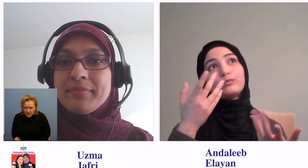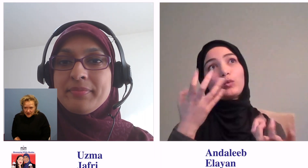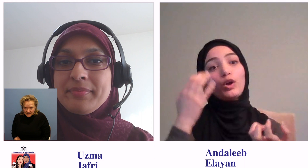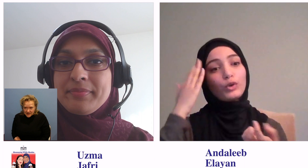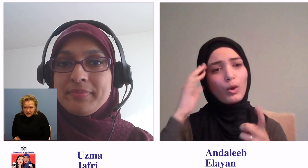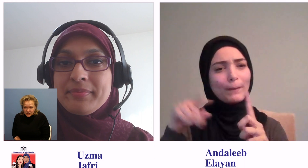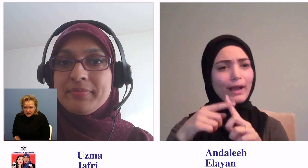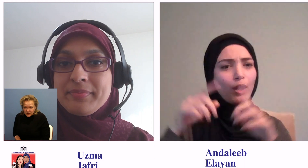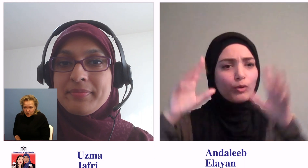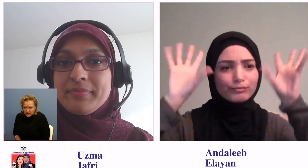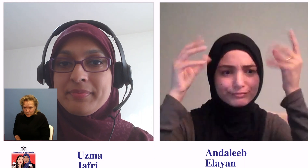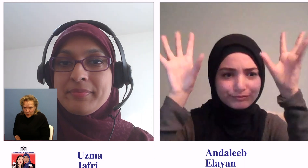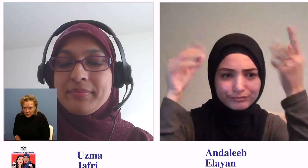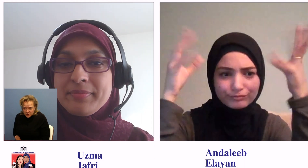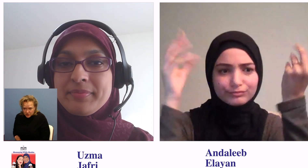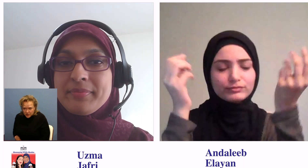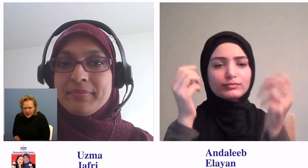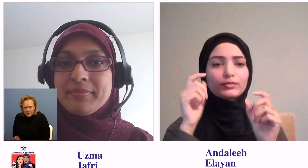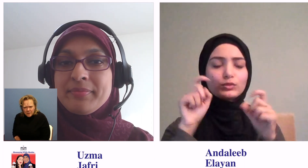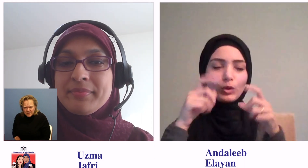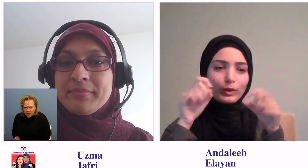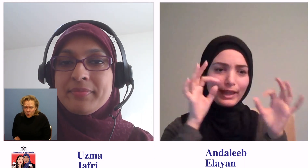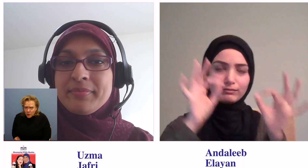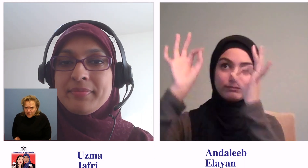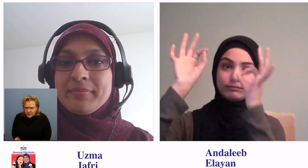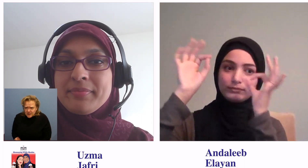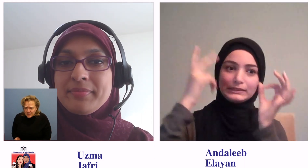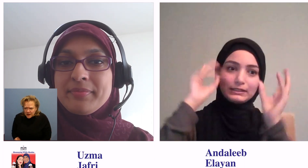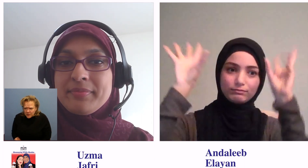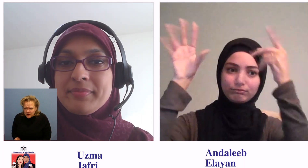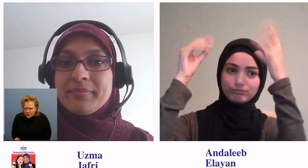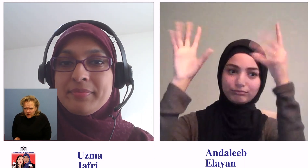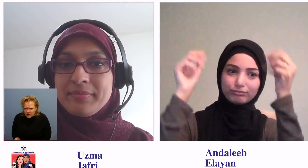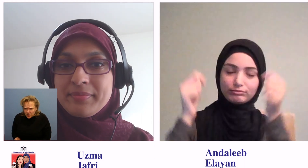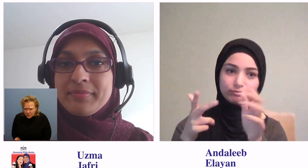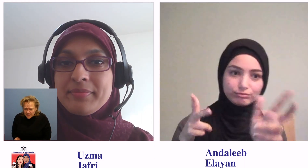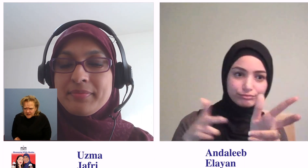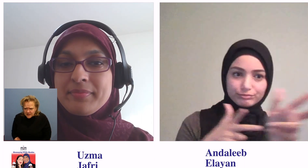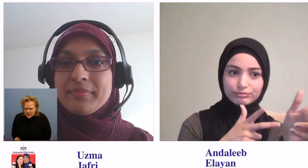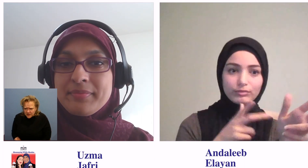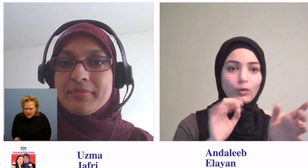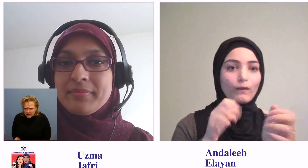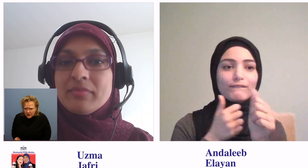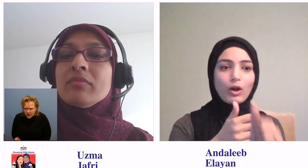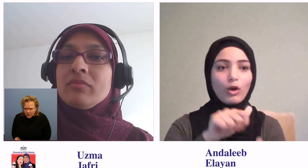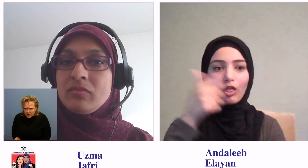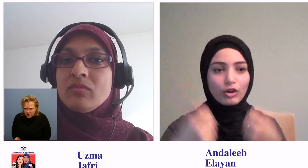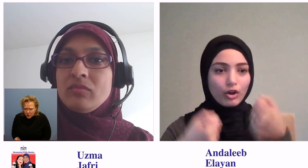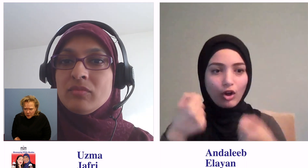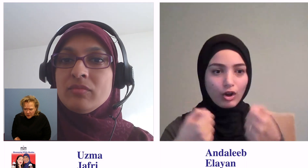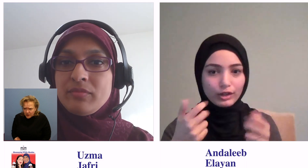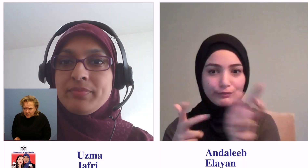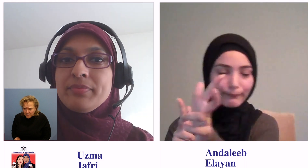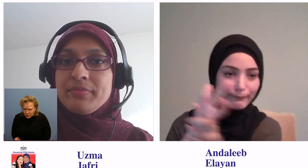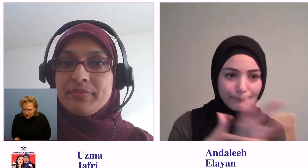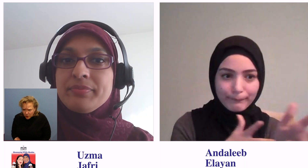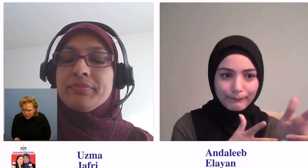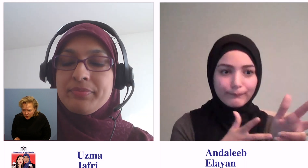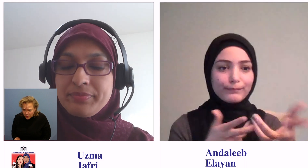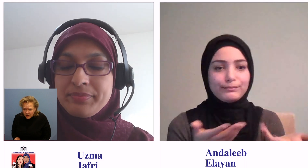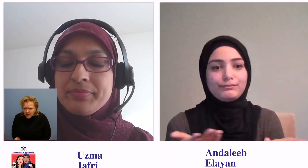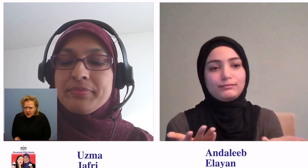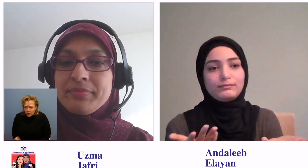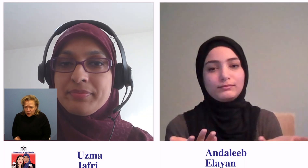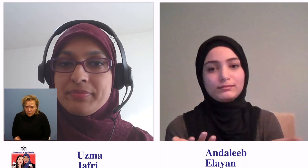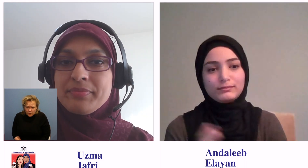you know, paying attention to what's around you. People say, oh, what if there's a siren or a, you know, police something, how are you going to know about that or being pulled